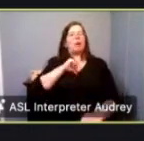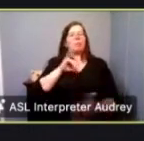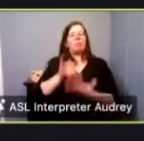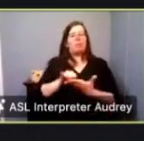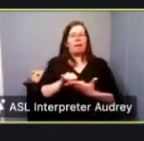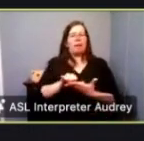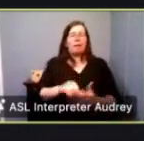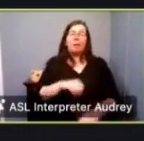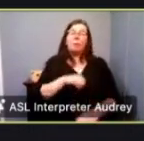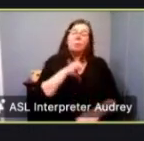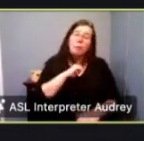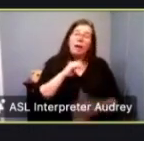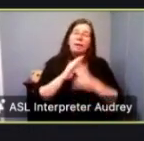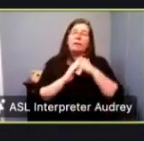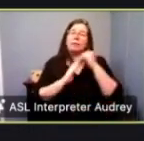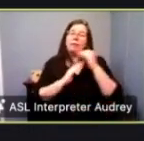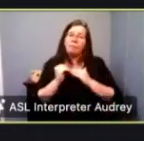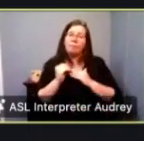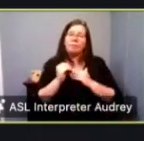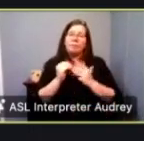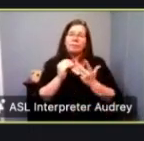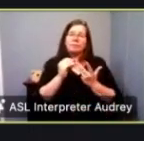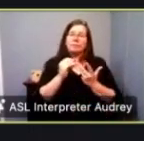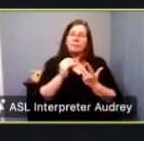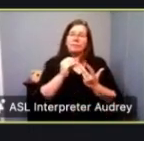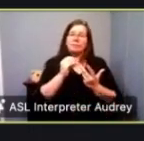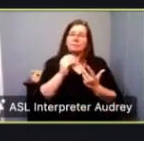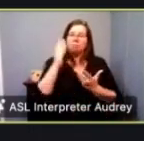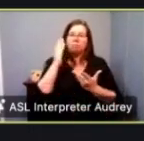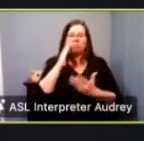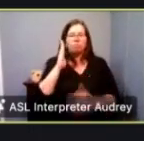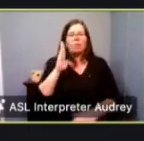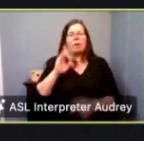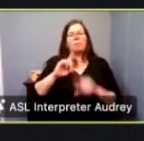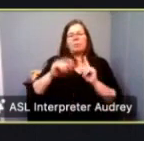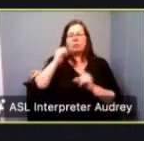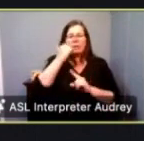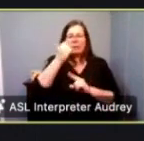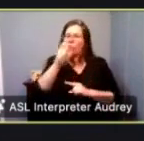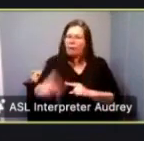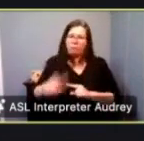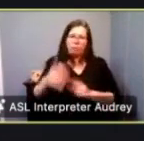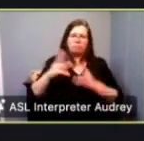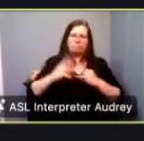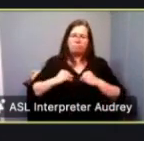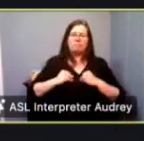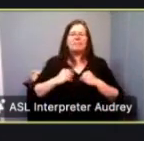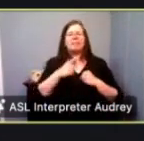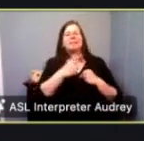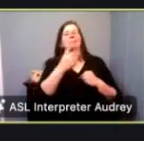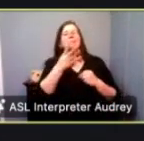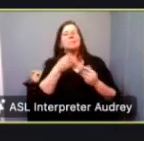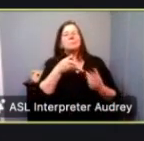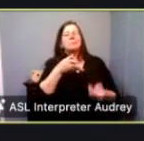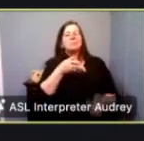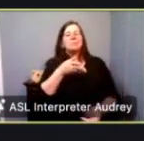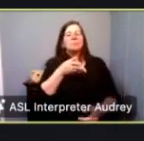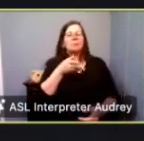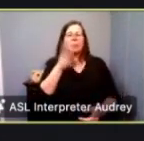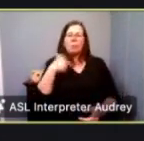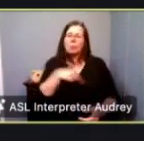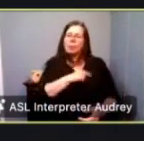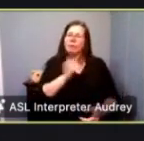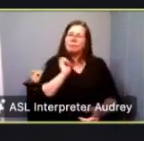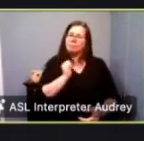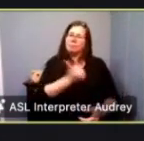and comfort aren't inherent, but shame doesn't have to be either. Daisy shares a milkshake with their partner. Their faces gently touch. We're all on our